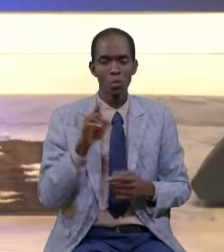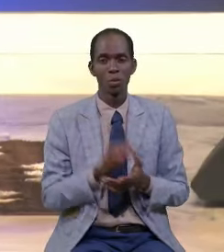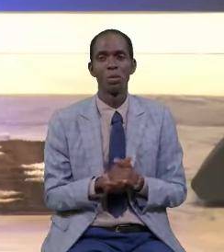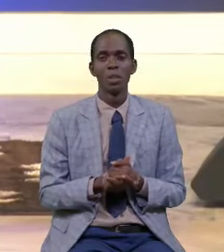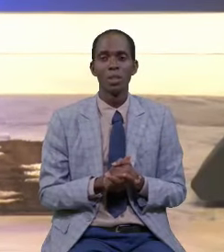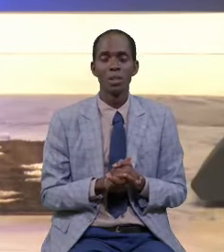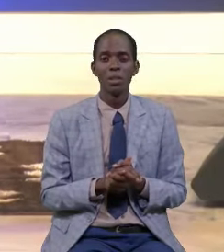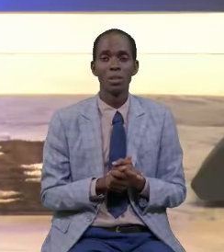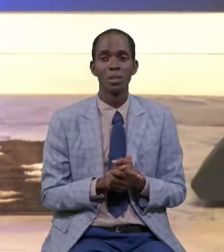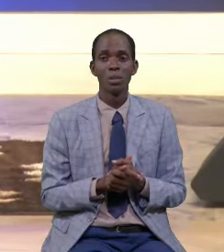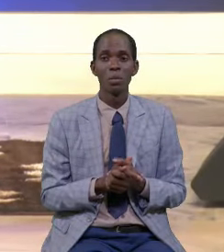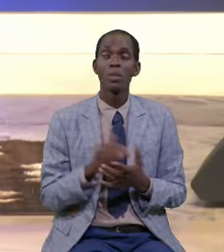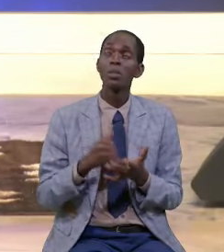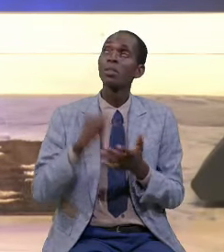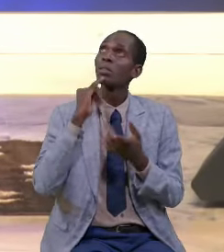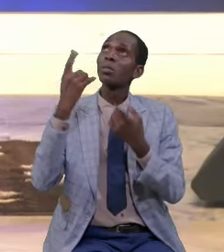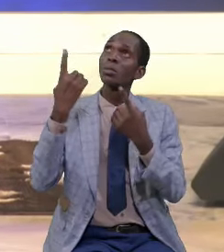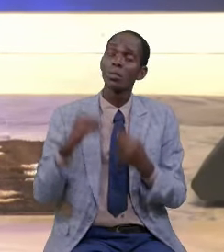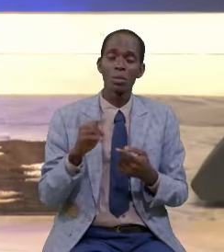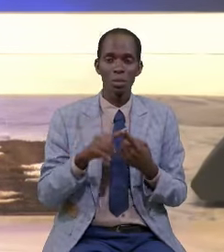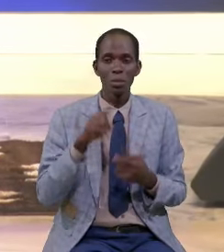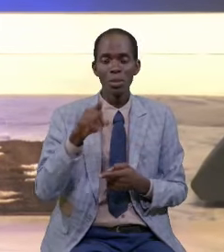That's right, it's coming your way.